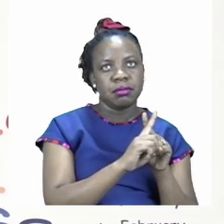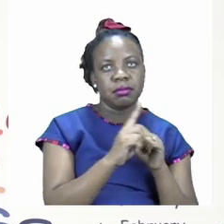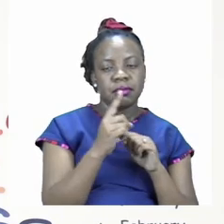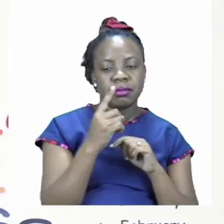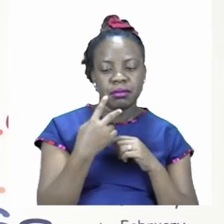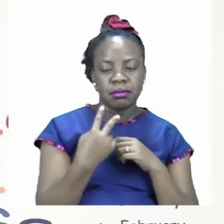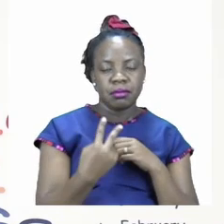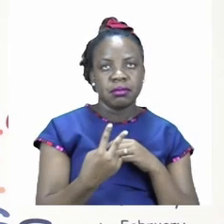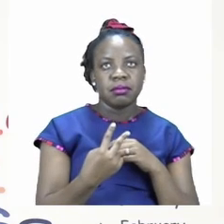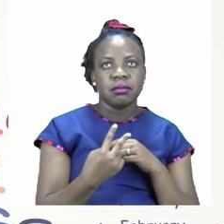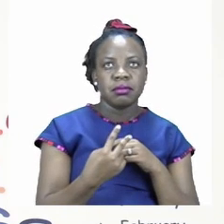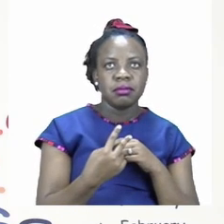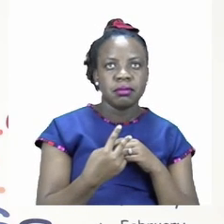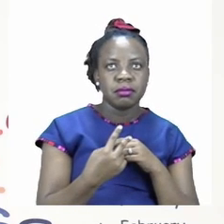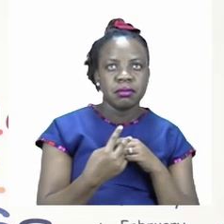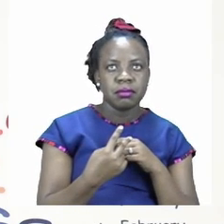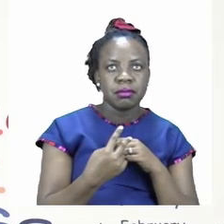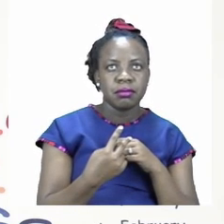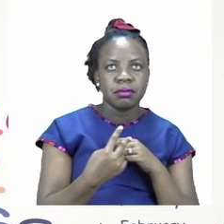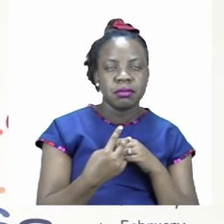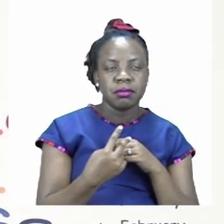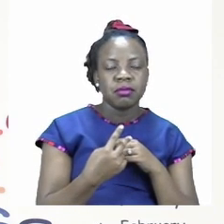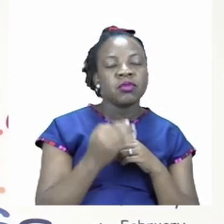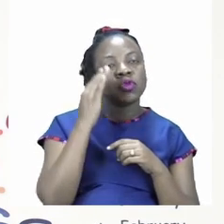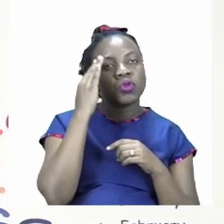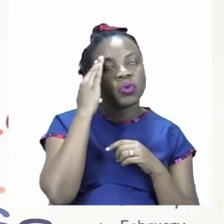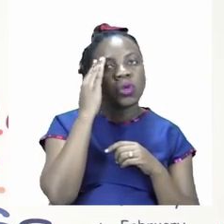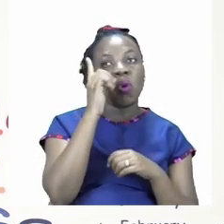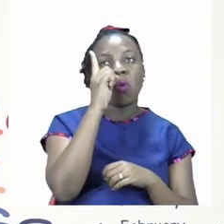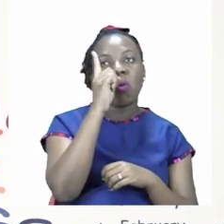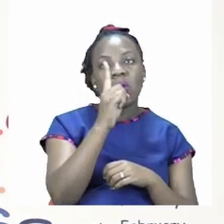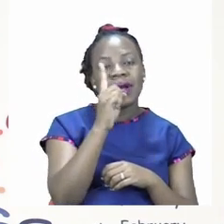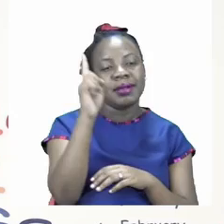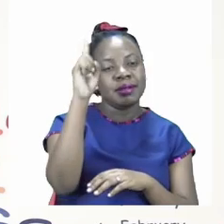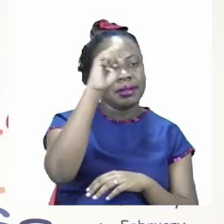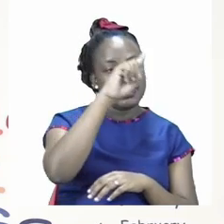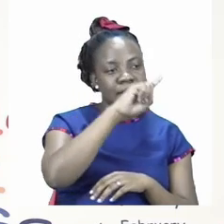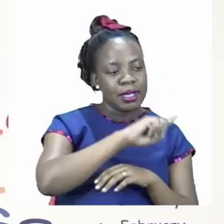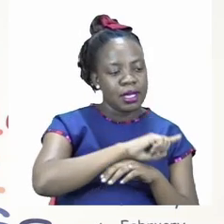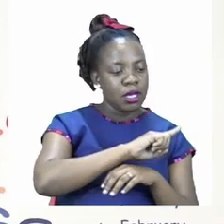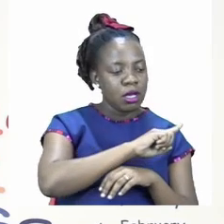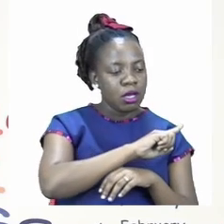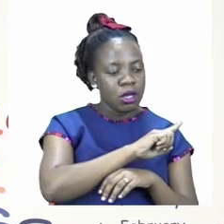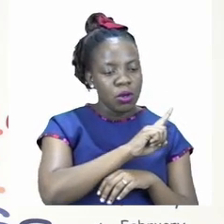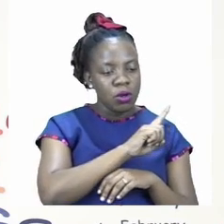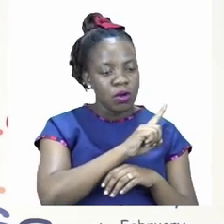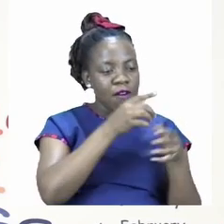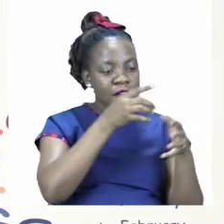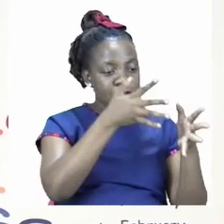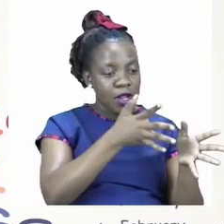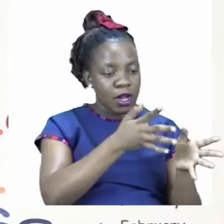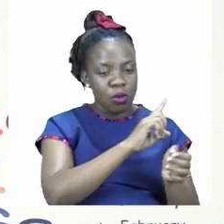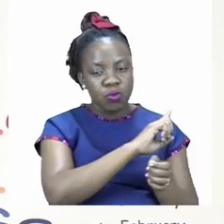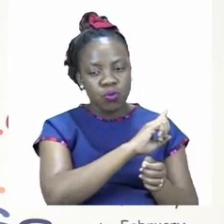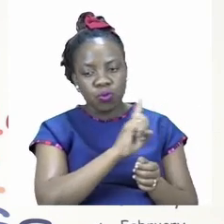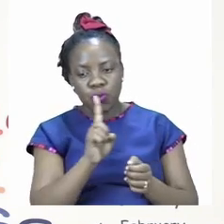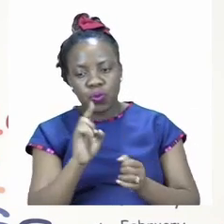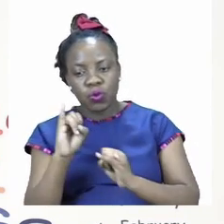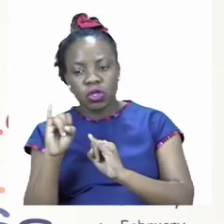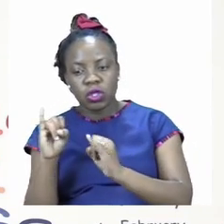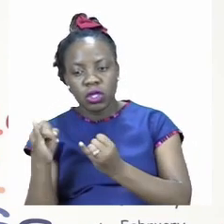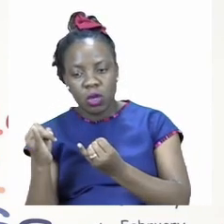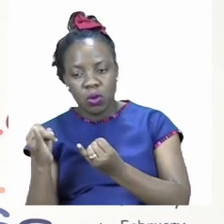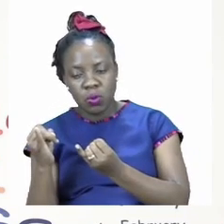2 to find out how much or what she travels in one whole day. Because remember,